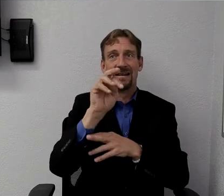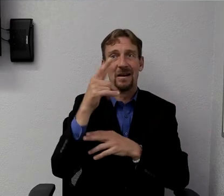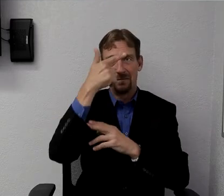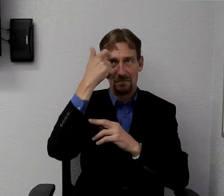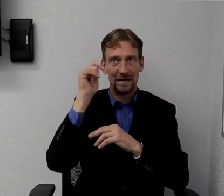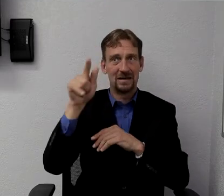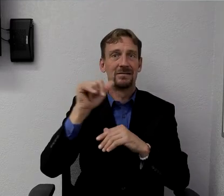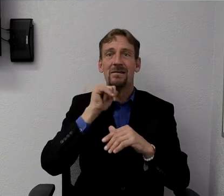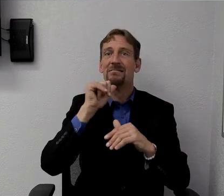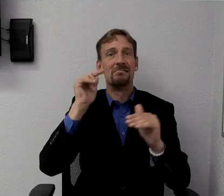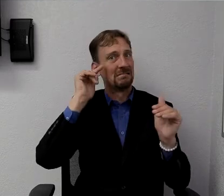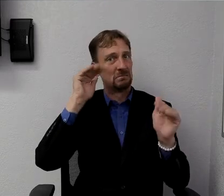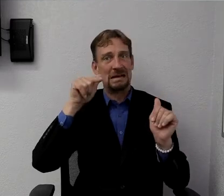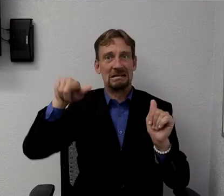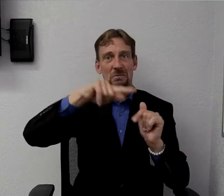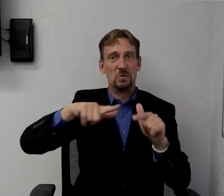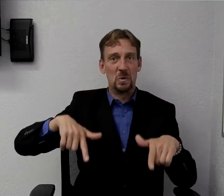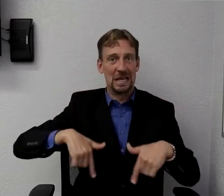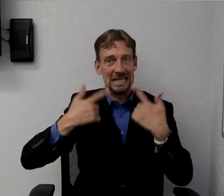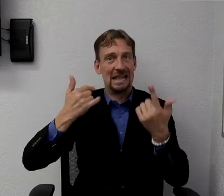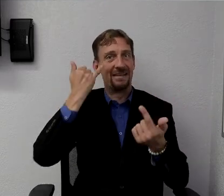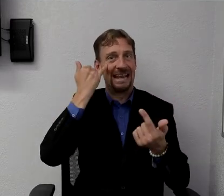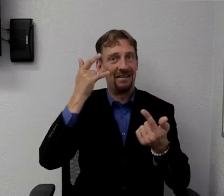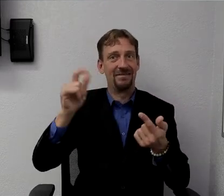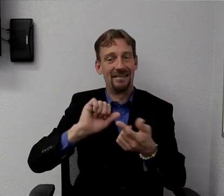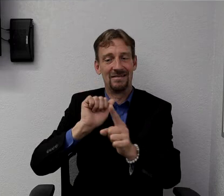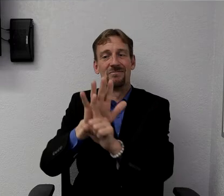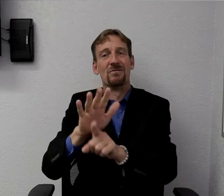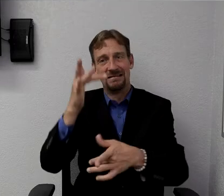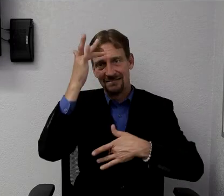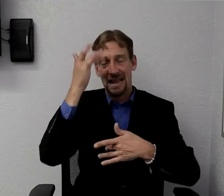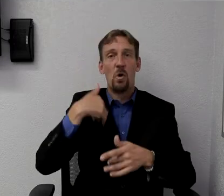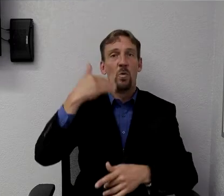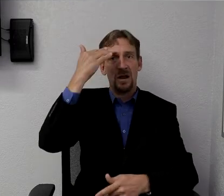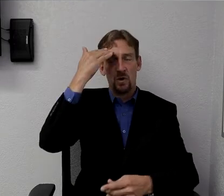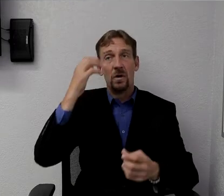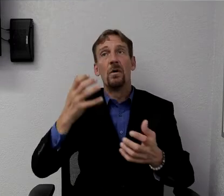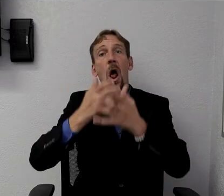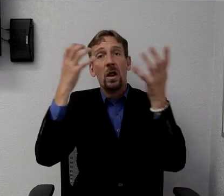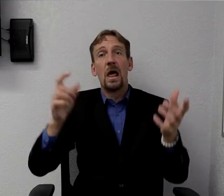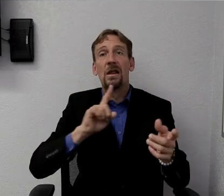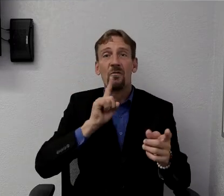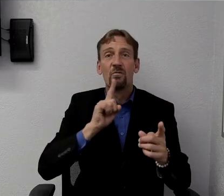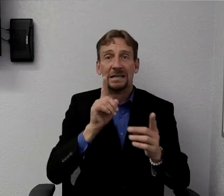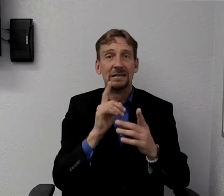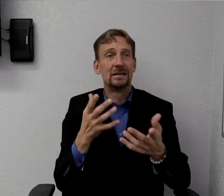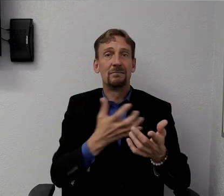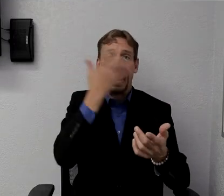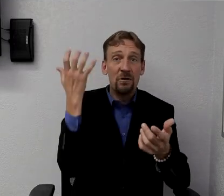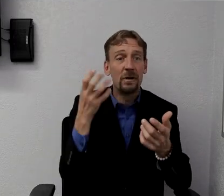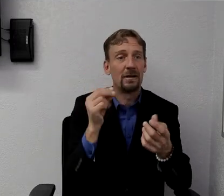lower overall expected lifespan should they get COVID-19. Needless to say, there are a lot